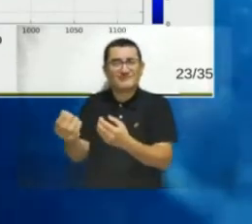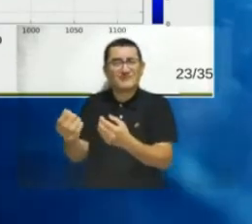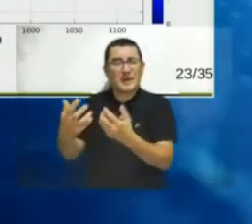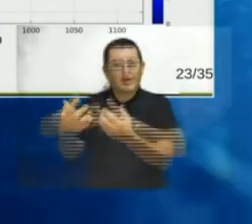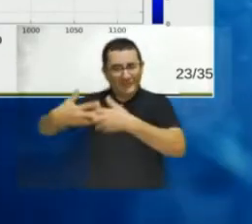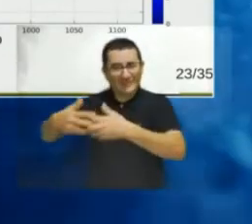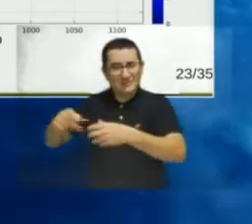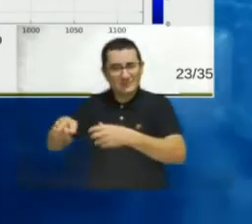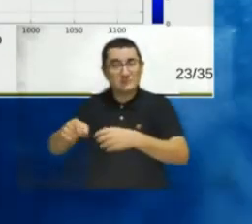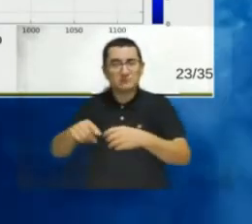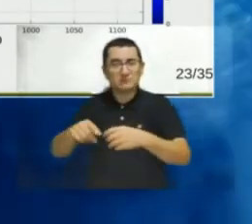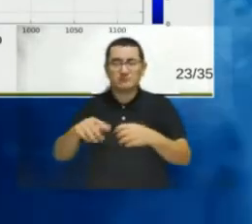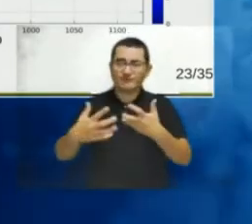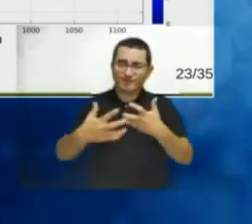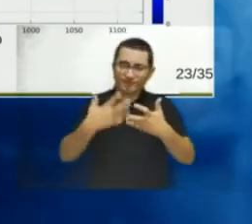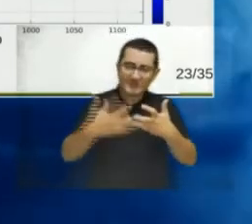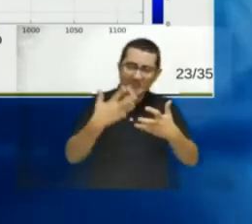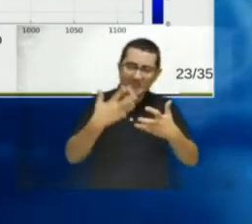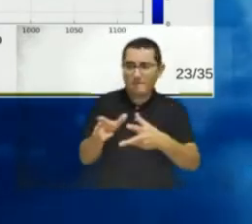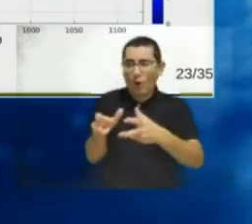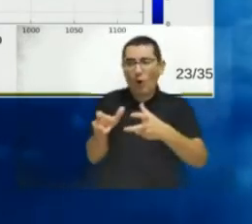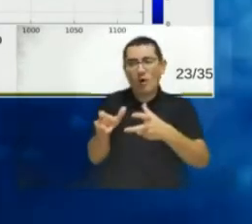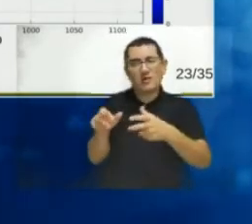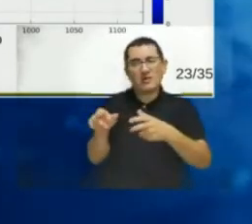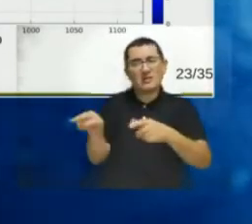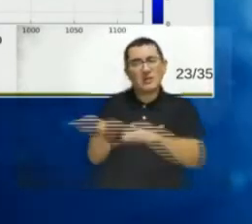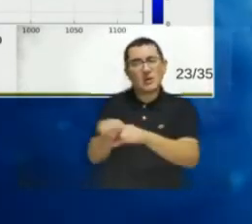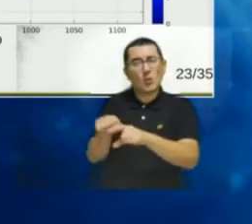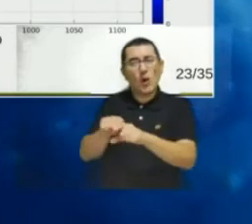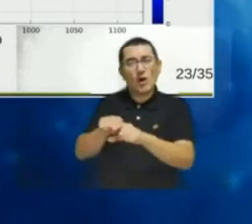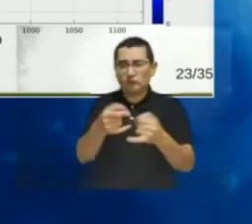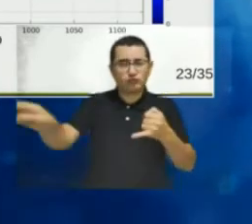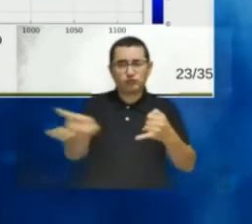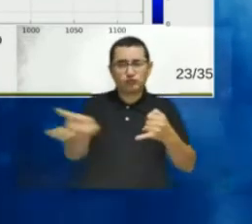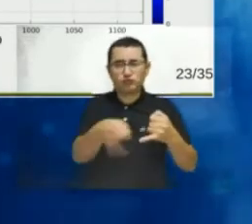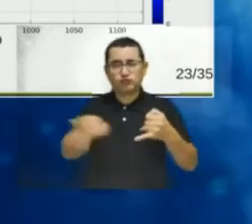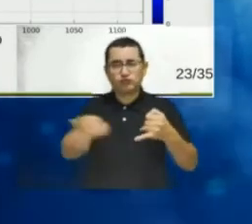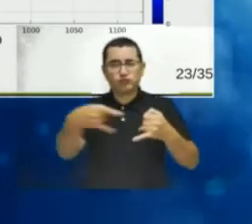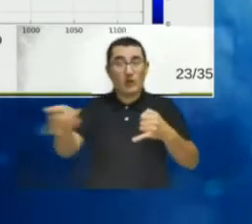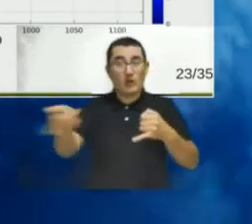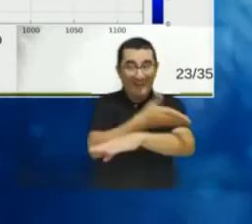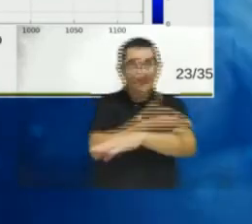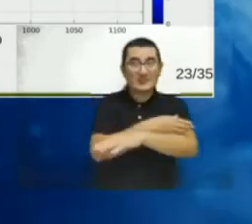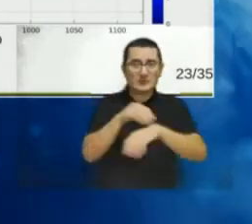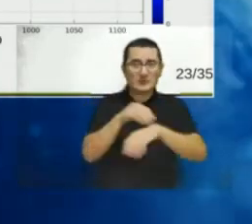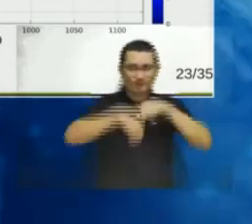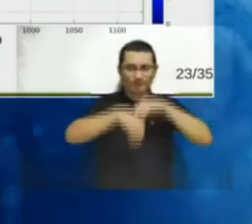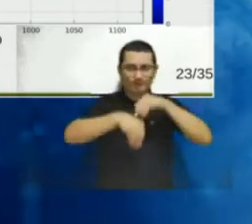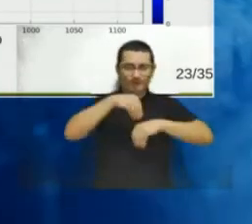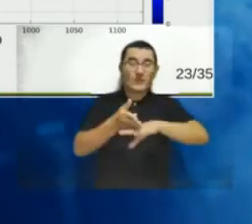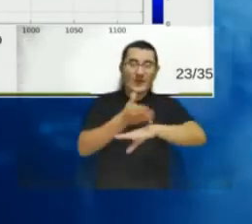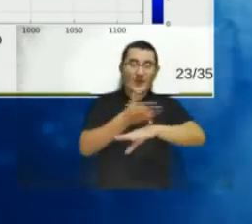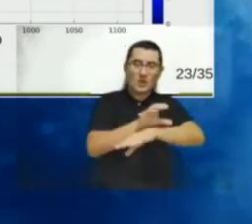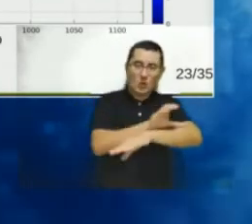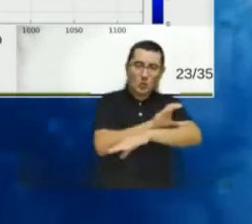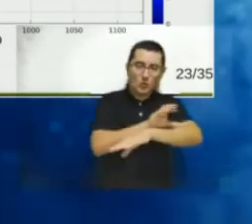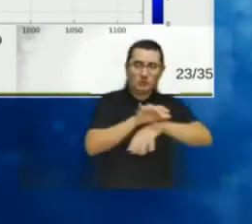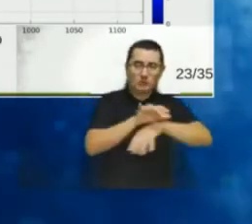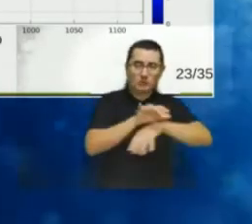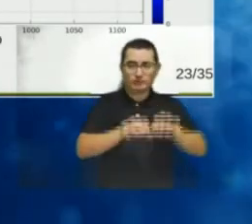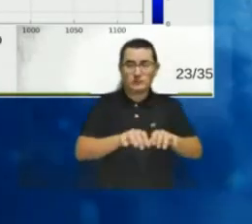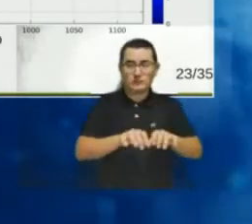operator, and the system is going to capture the sweep that we did in these areas, and then we have here